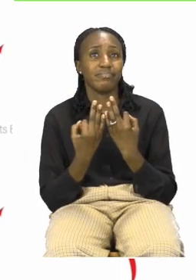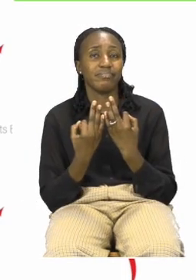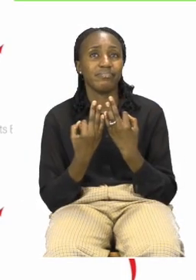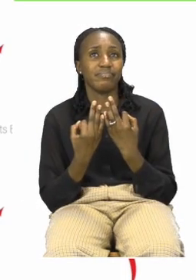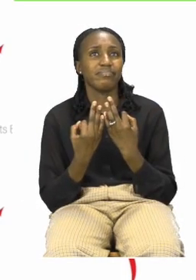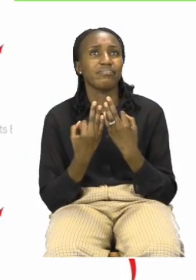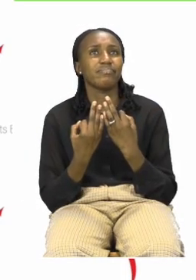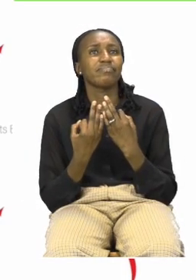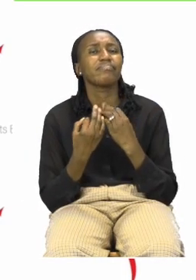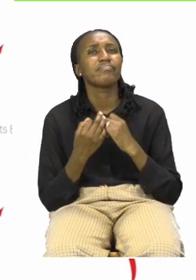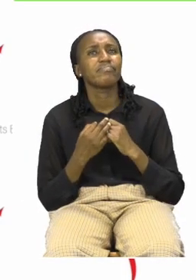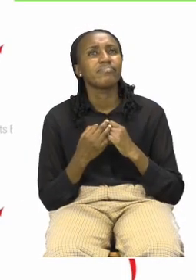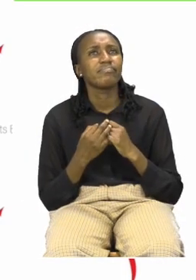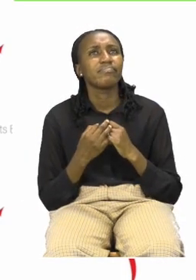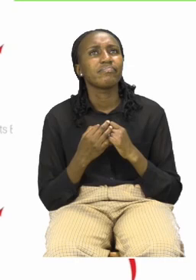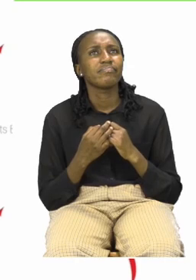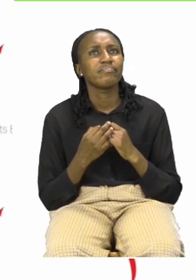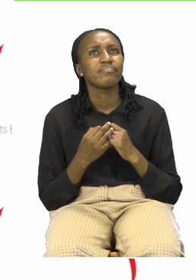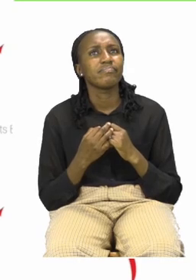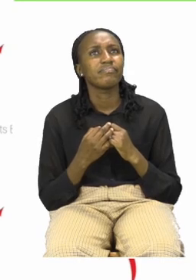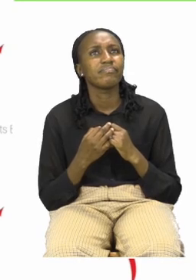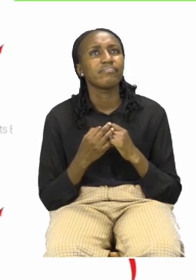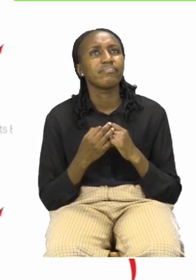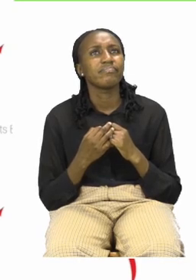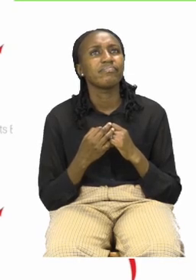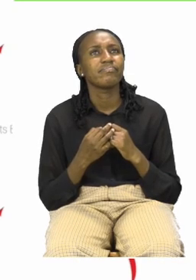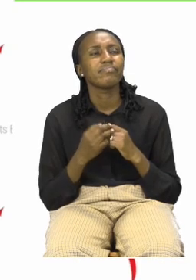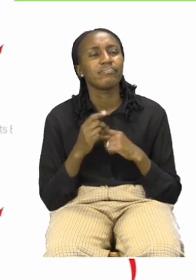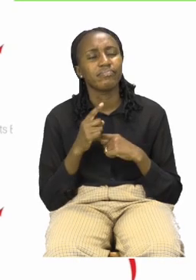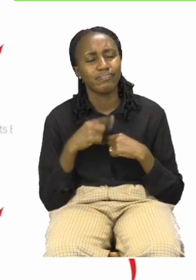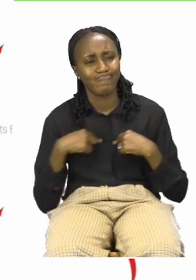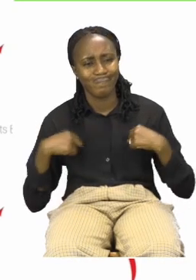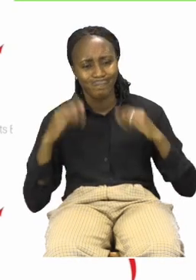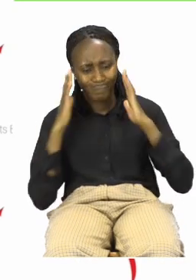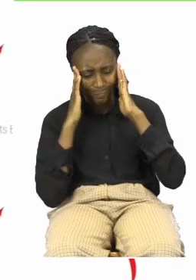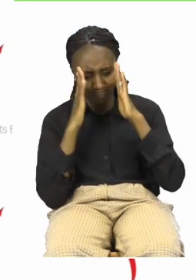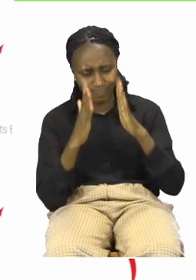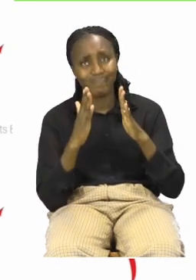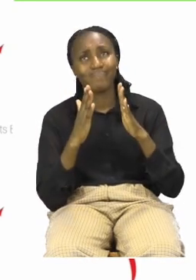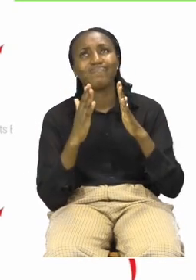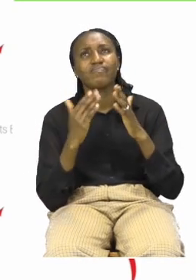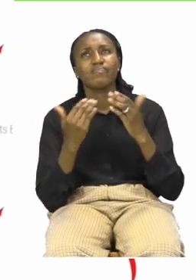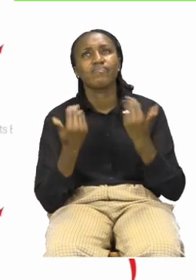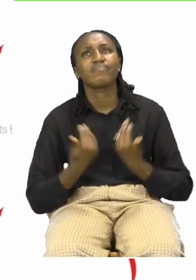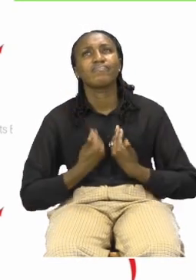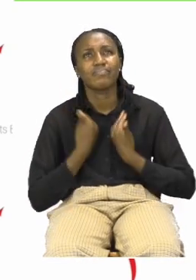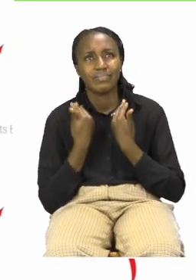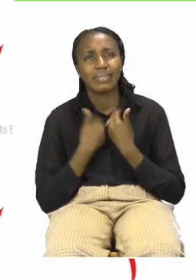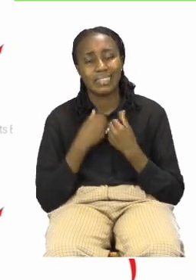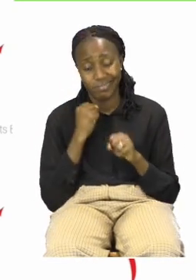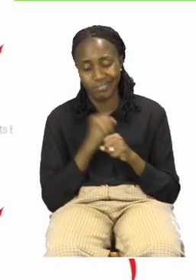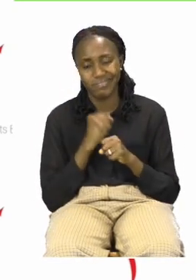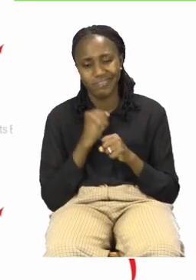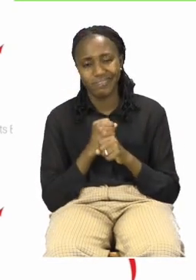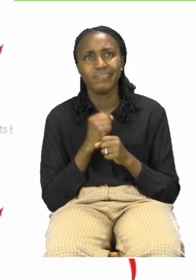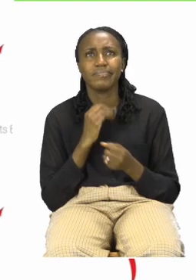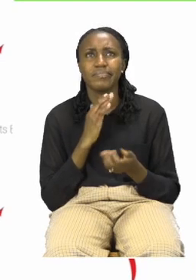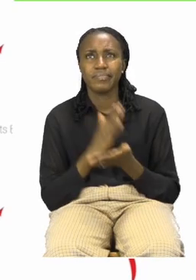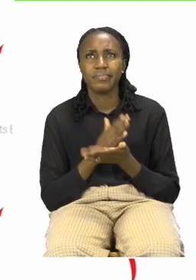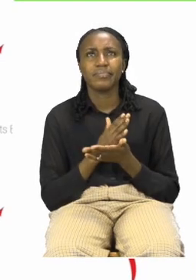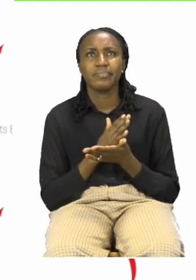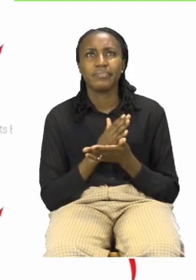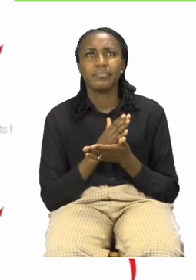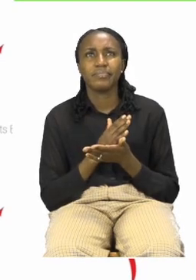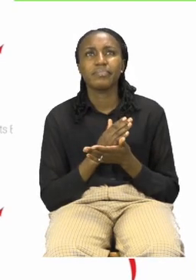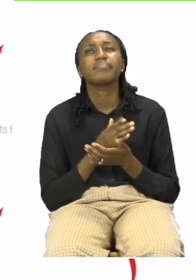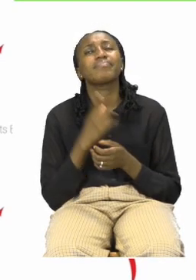we are really working with the juniors. Yes, it was difficult these last this last year,